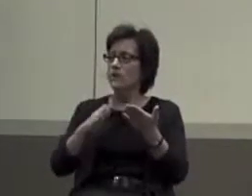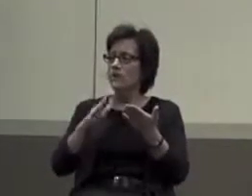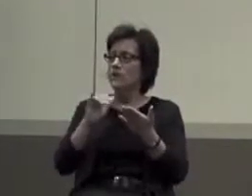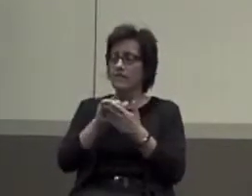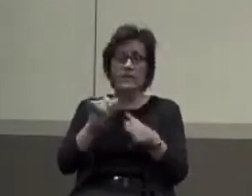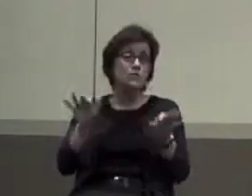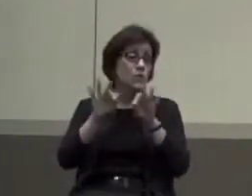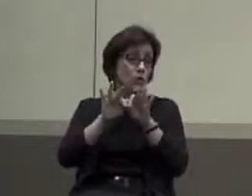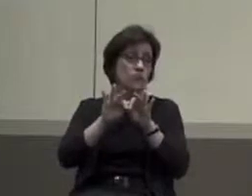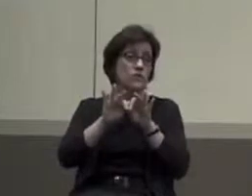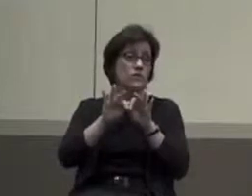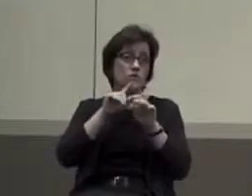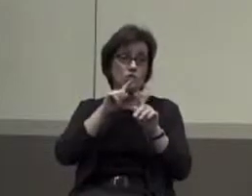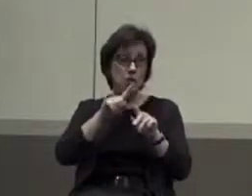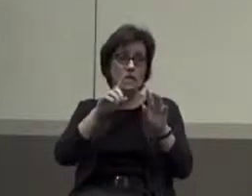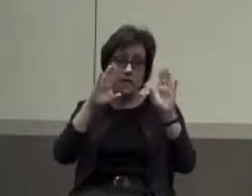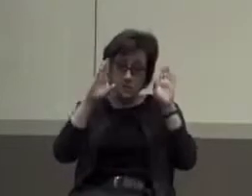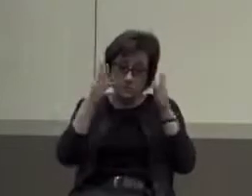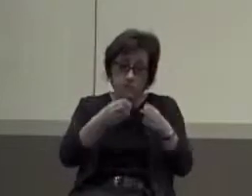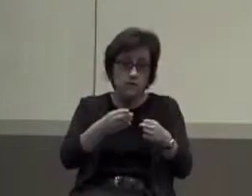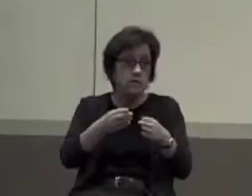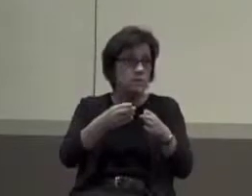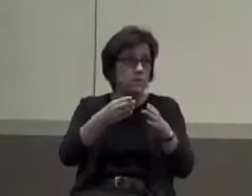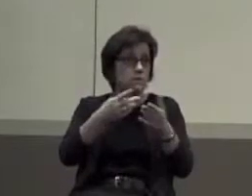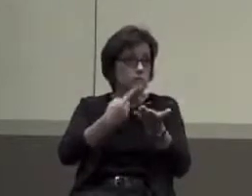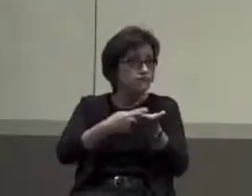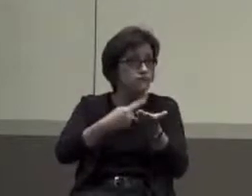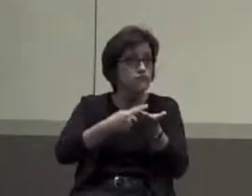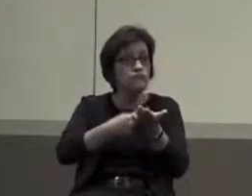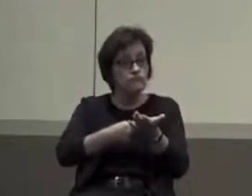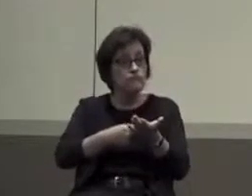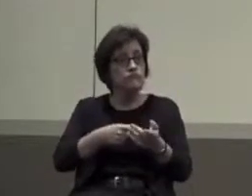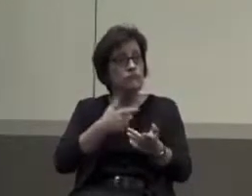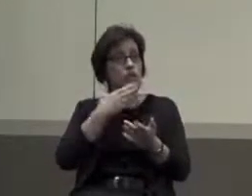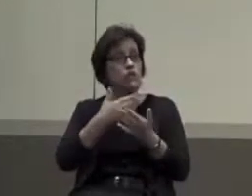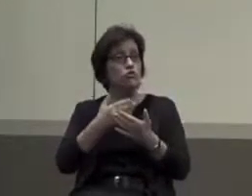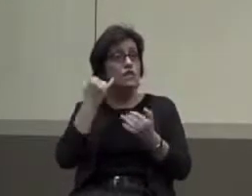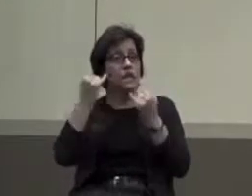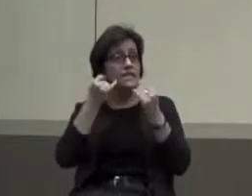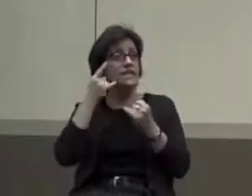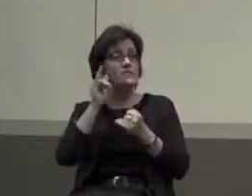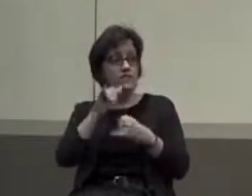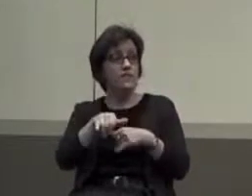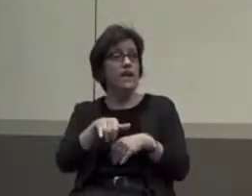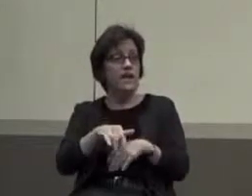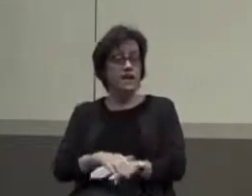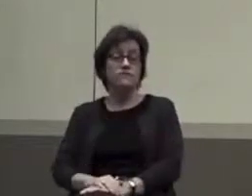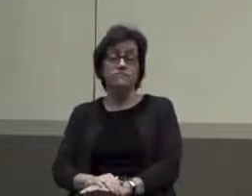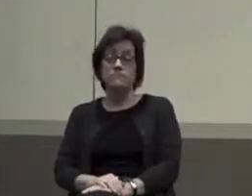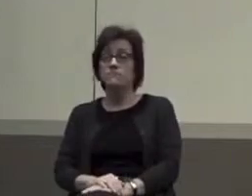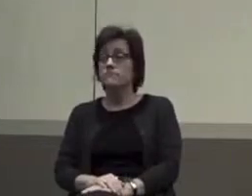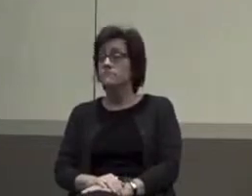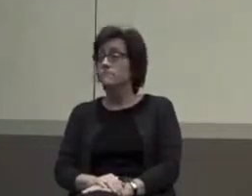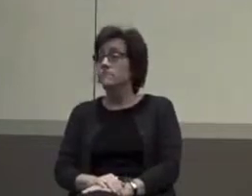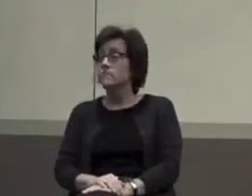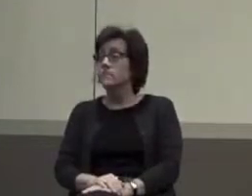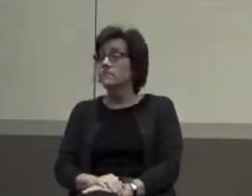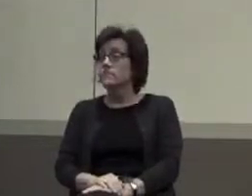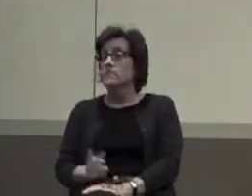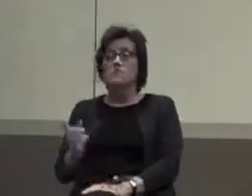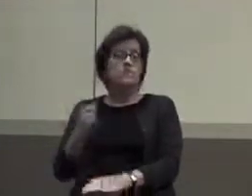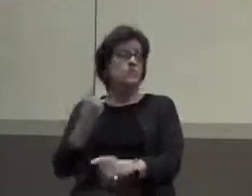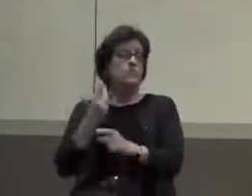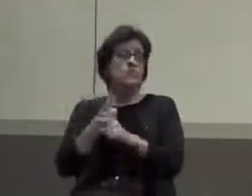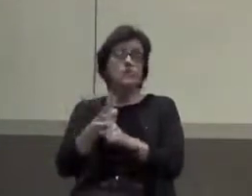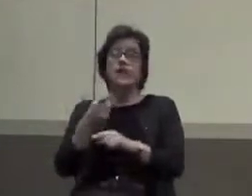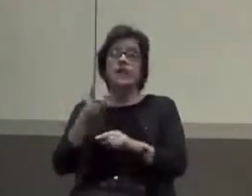at on that side, or that, because they have a lot of good ideas for that. And it can't just be one-time training,